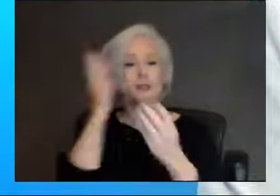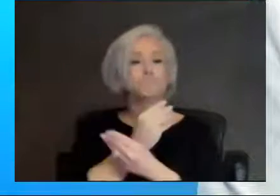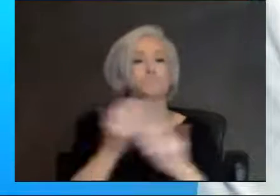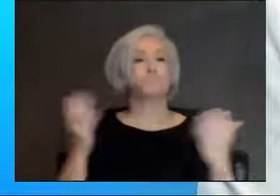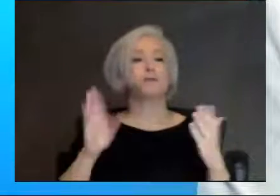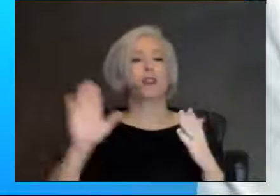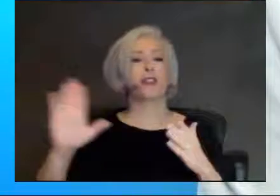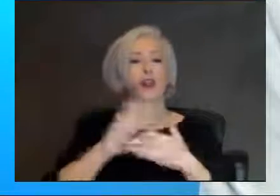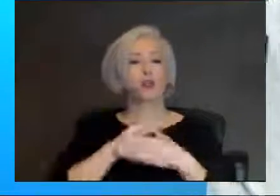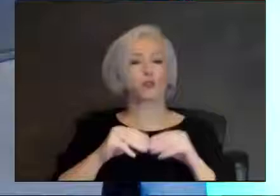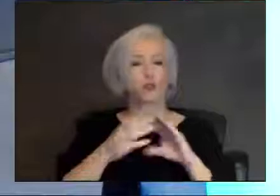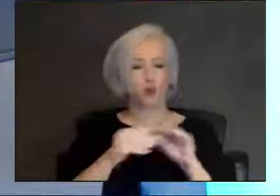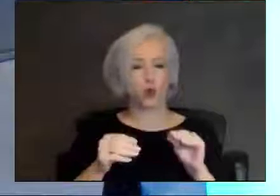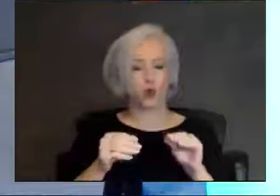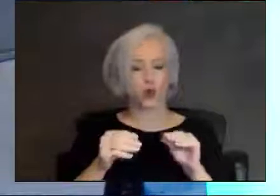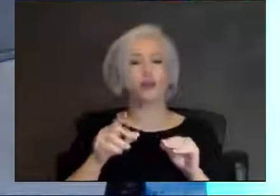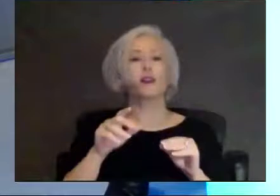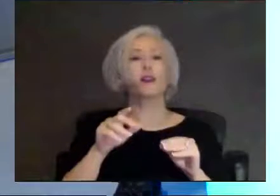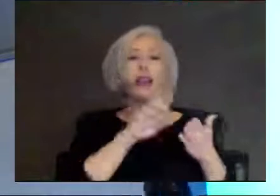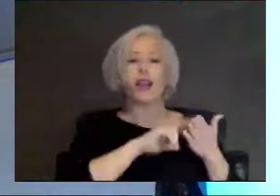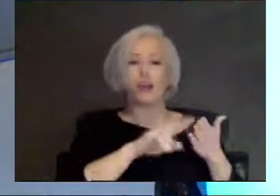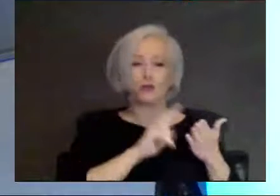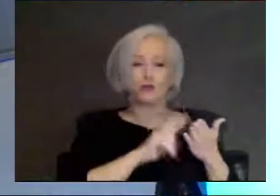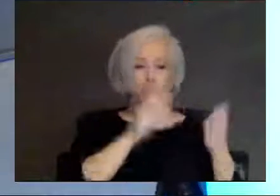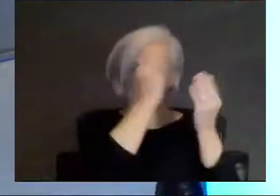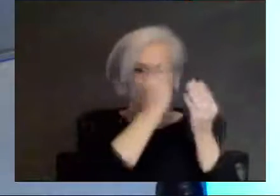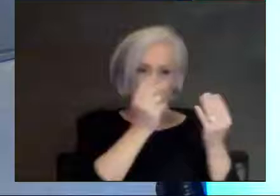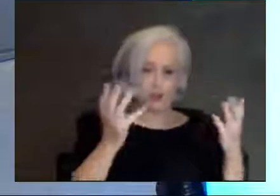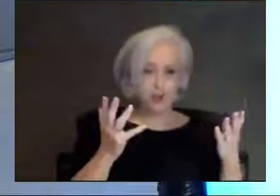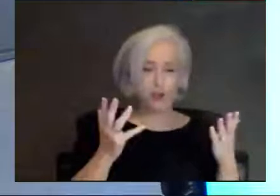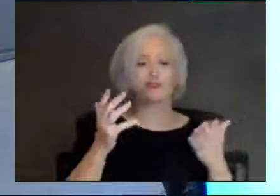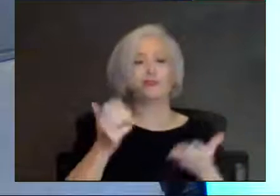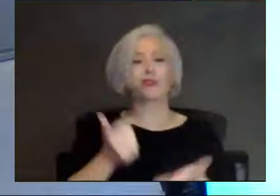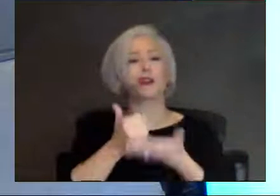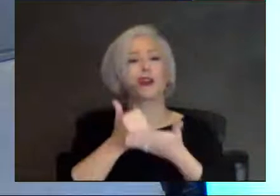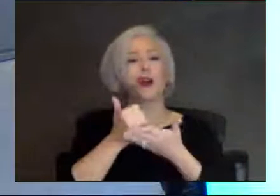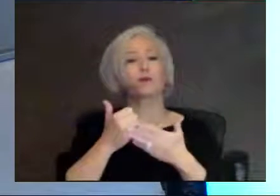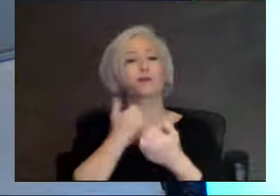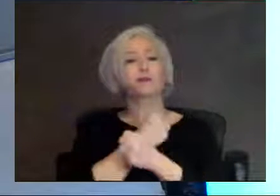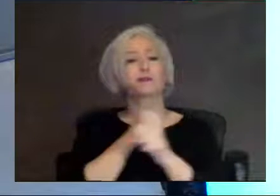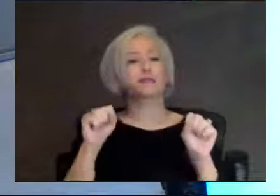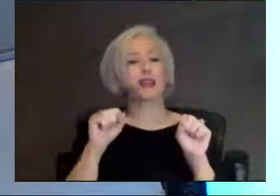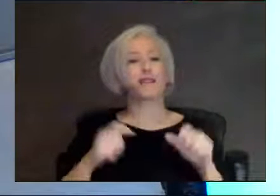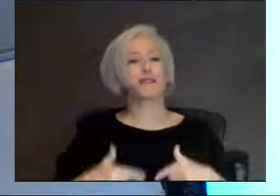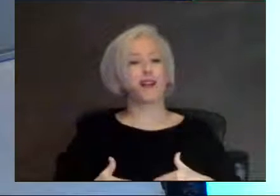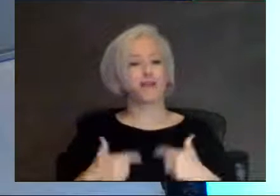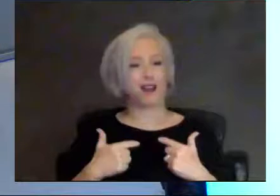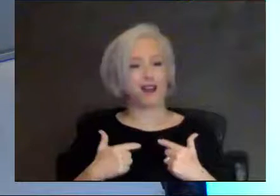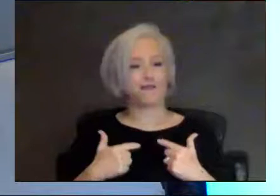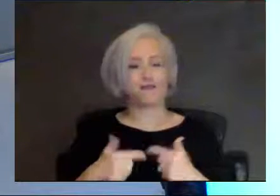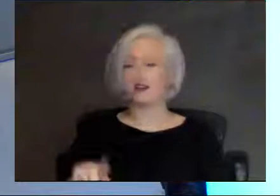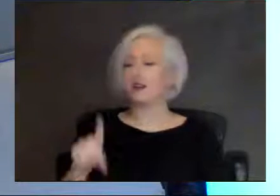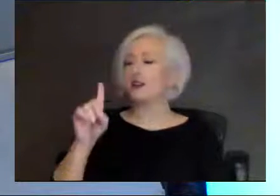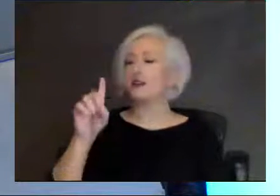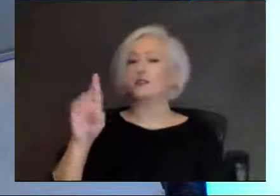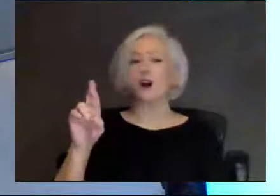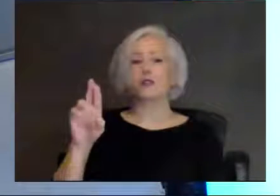save lives. Dr. Dandawante, a fascinating discovery that was made in your